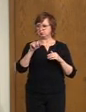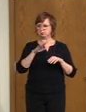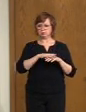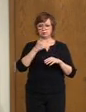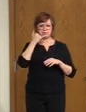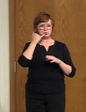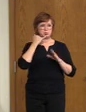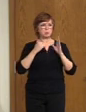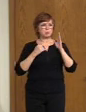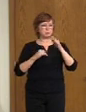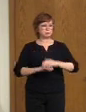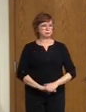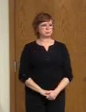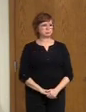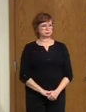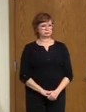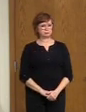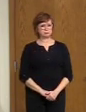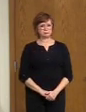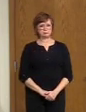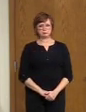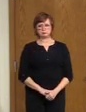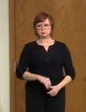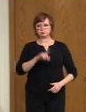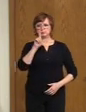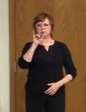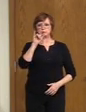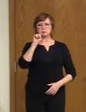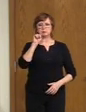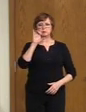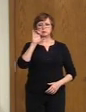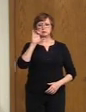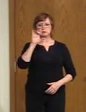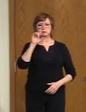line. We have Lisa Schick with CJME.